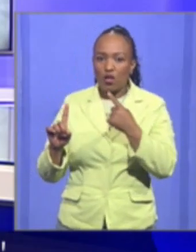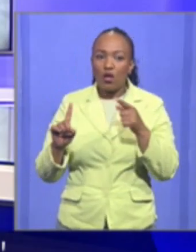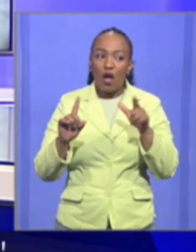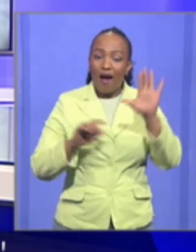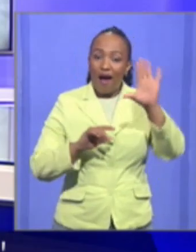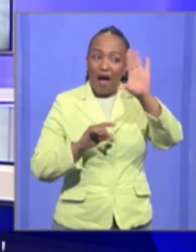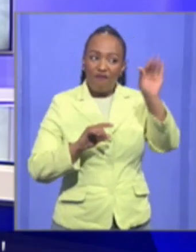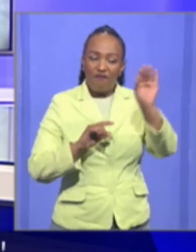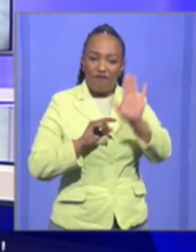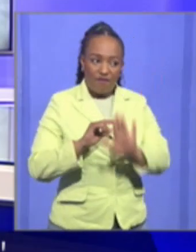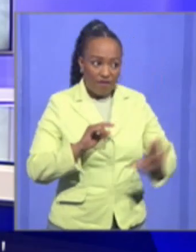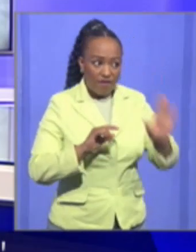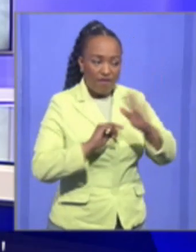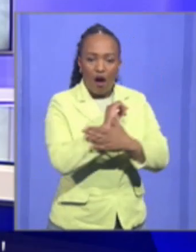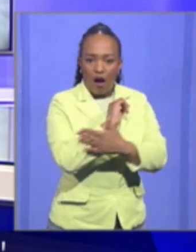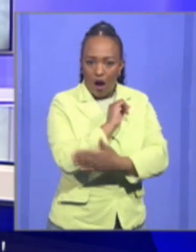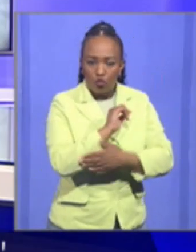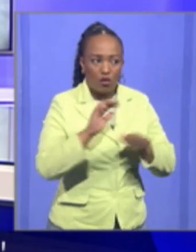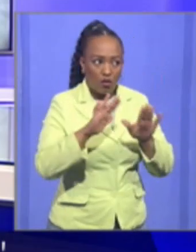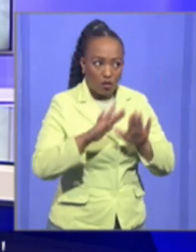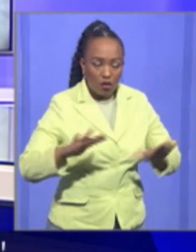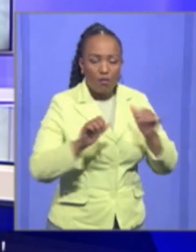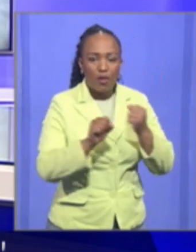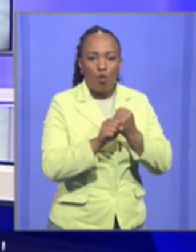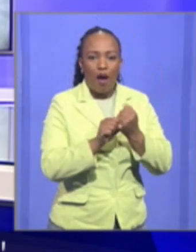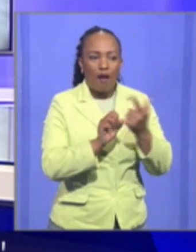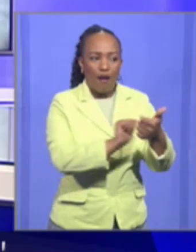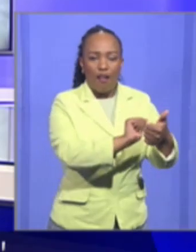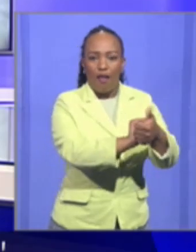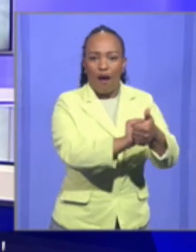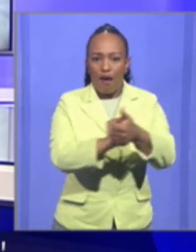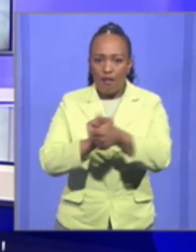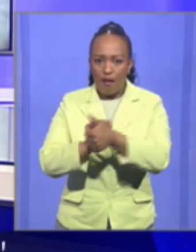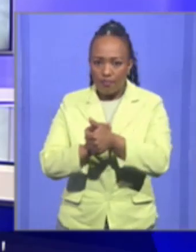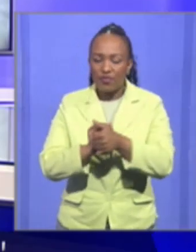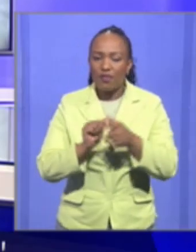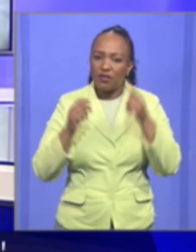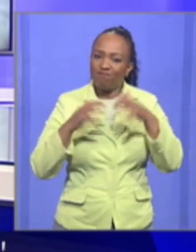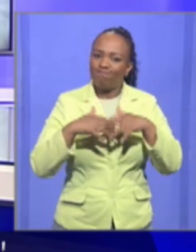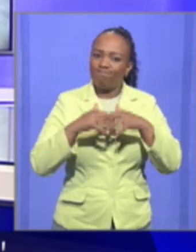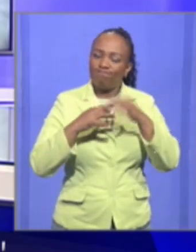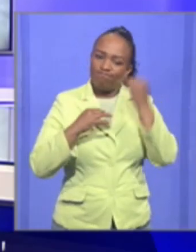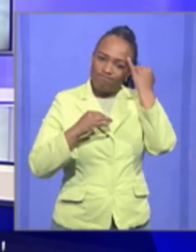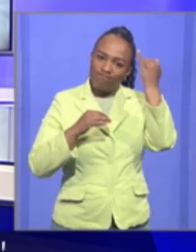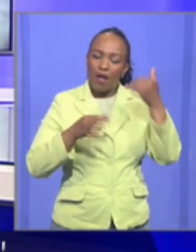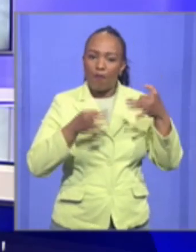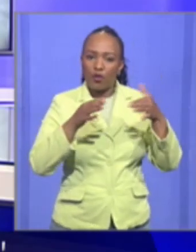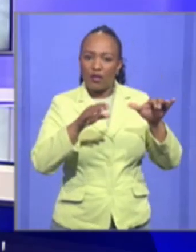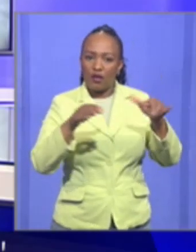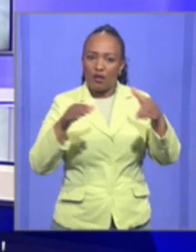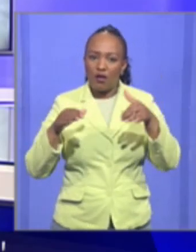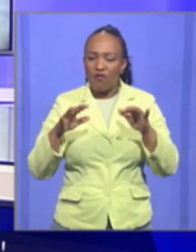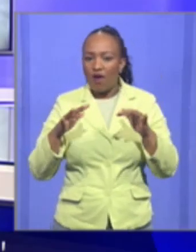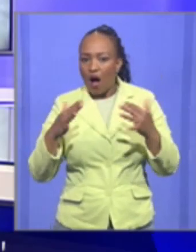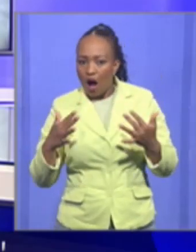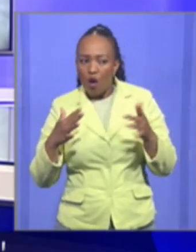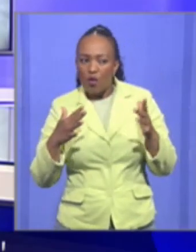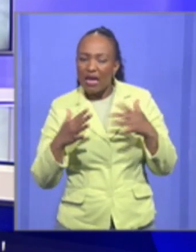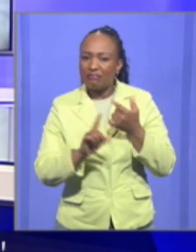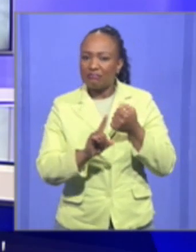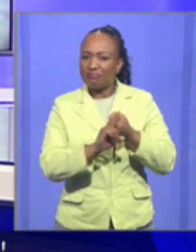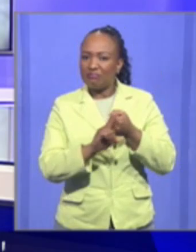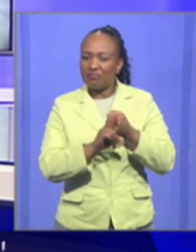di swanelwa ke go ipopa gomme di tle ka leano la sepolitiki go matlafatša tsela yeo di tla šoganago le